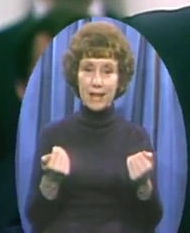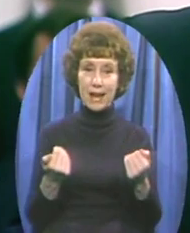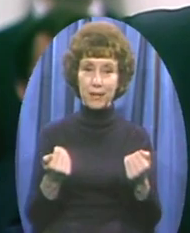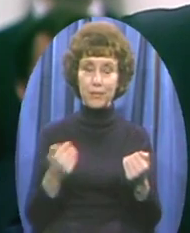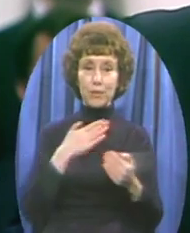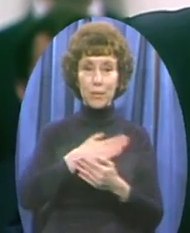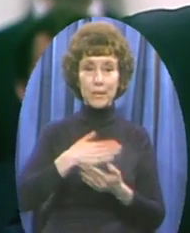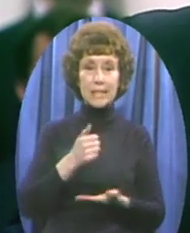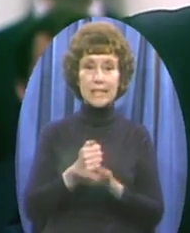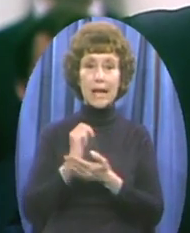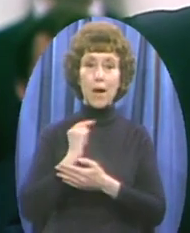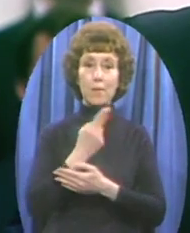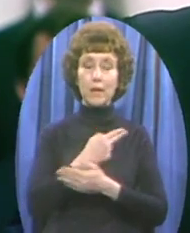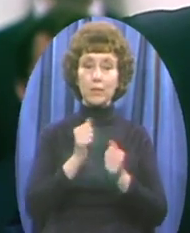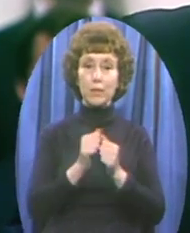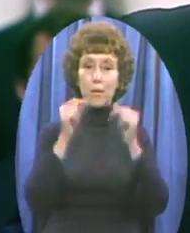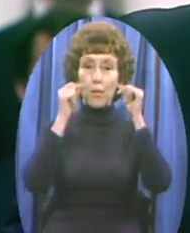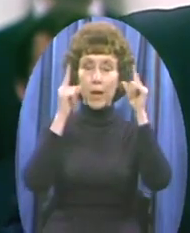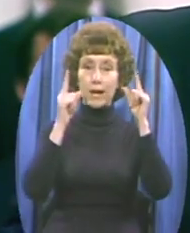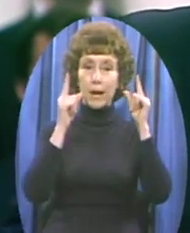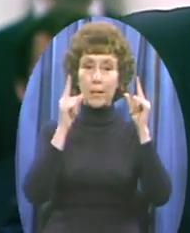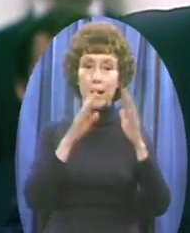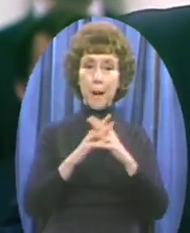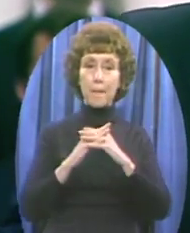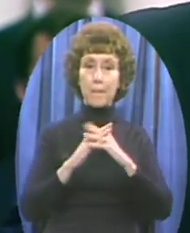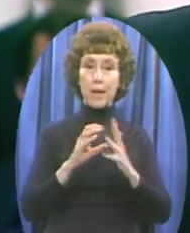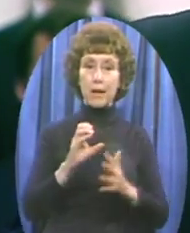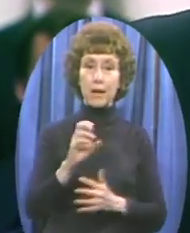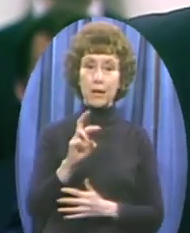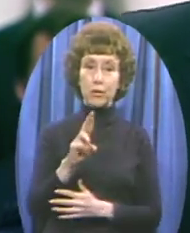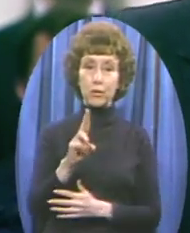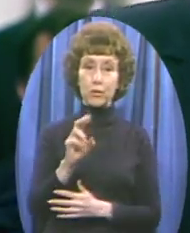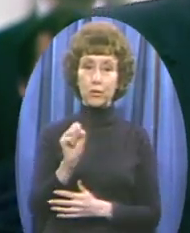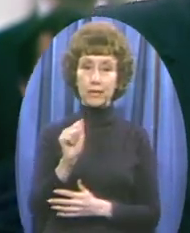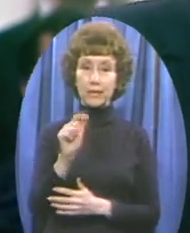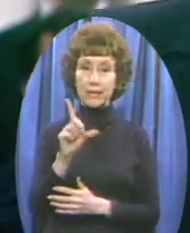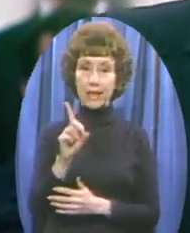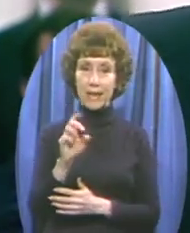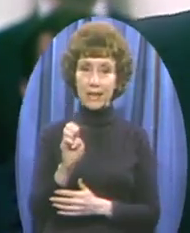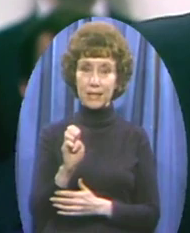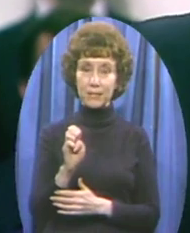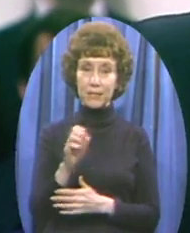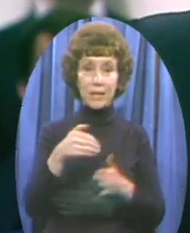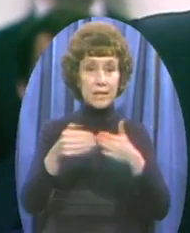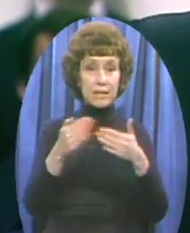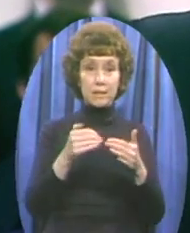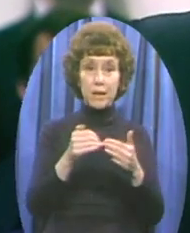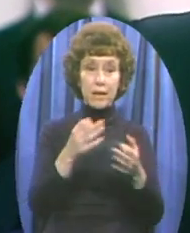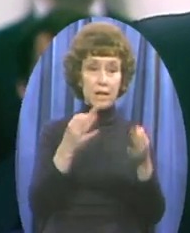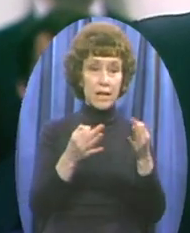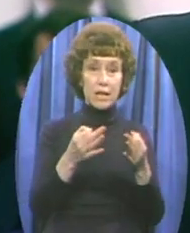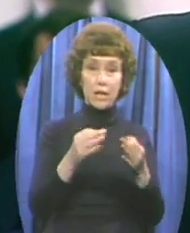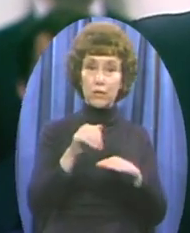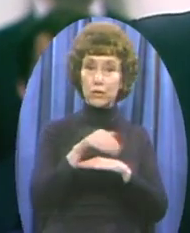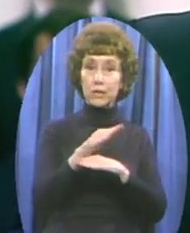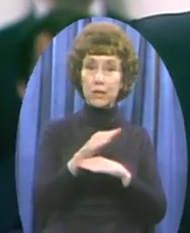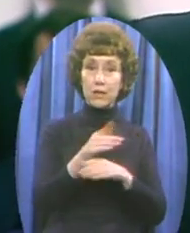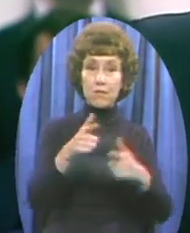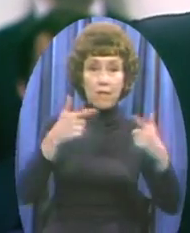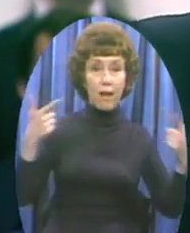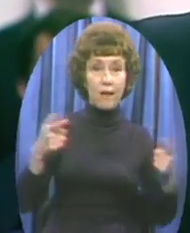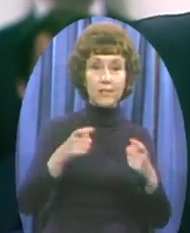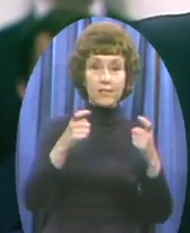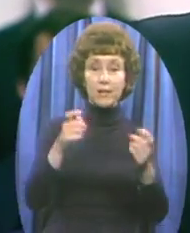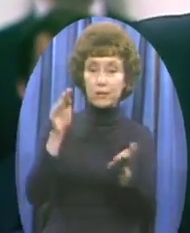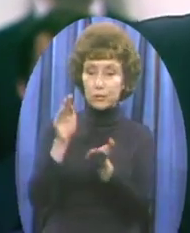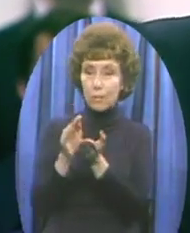Up America Crusade. And no matter how much you send or how little you send, if you ask for the survival kit,